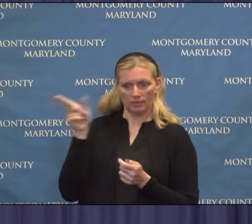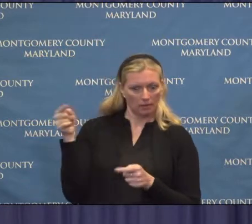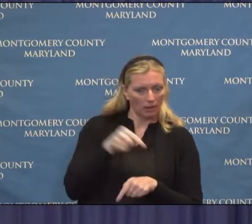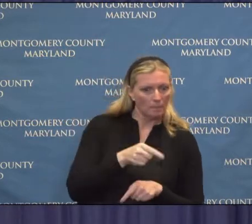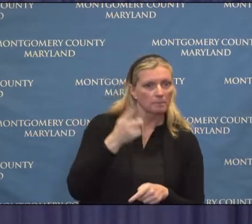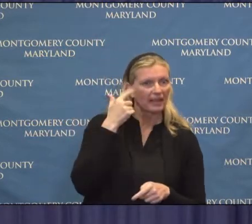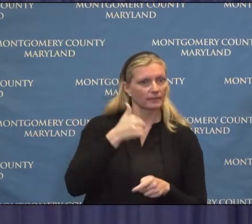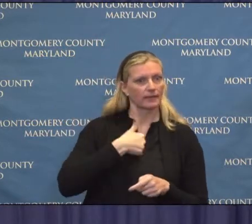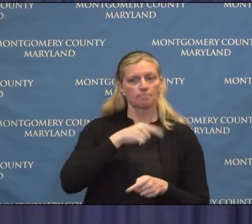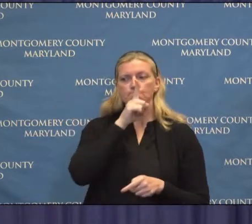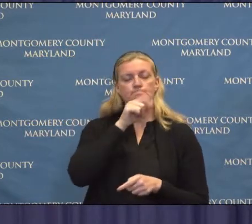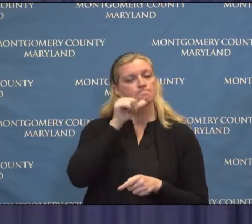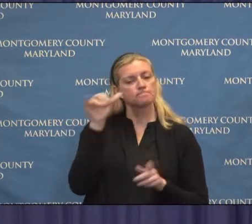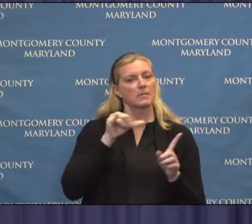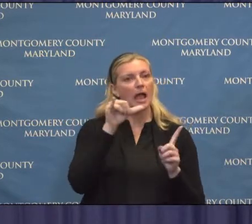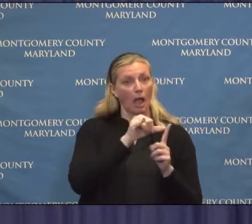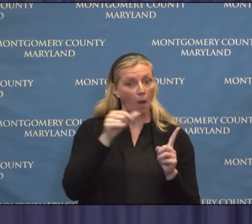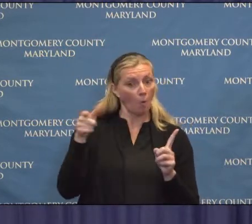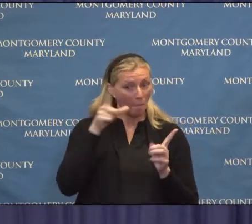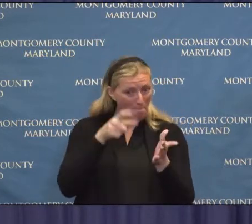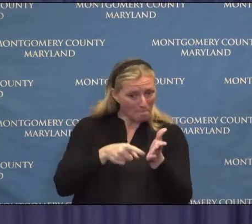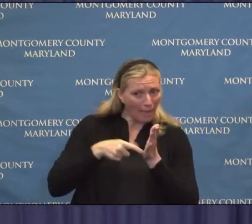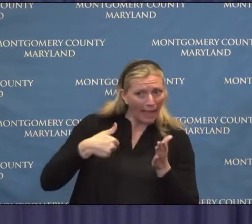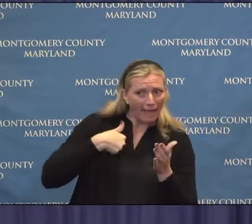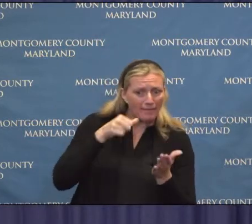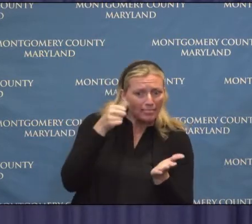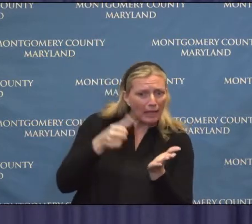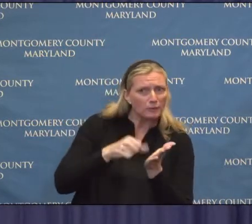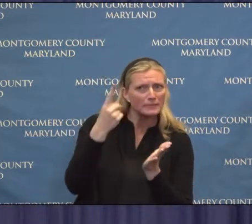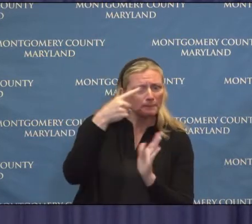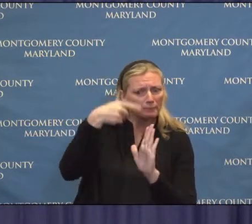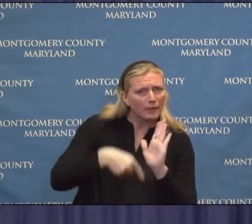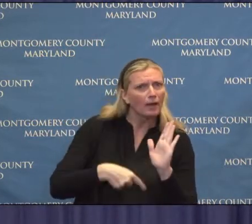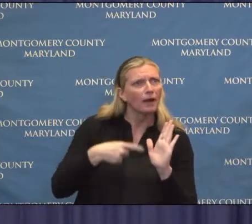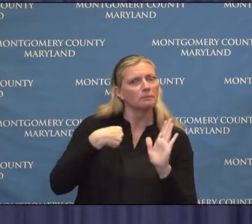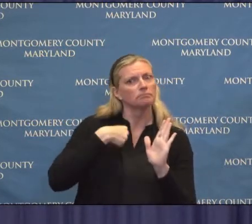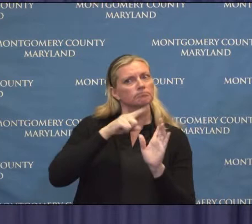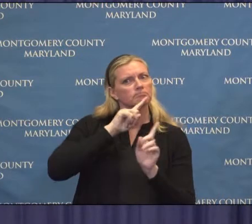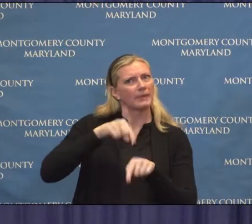employer stating that someone is going to work? So